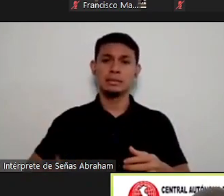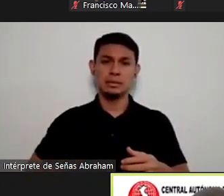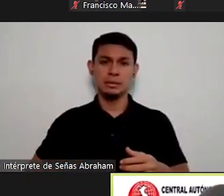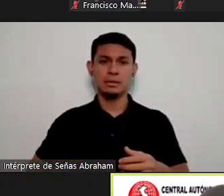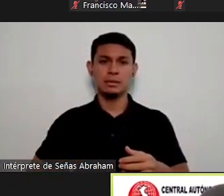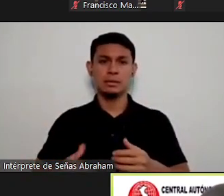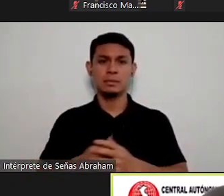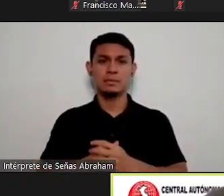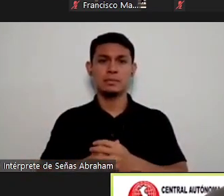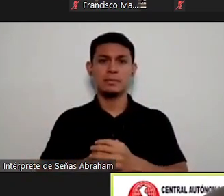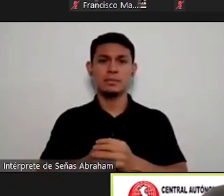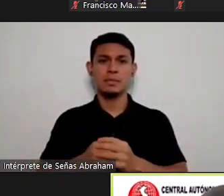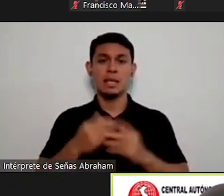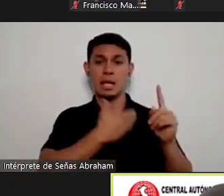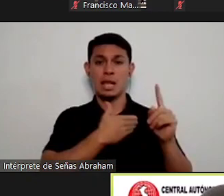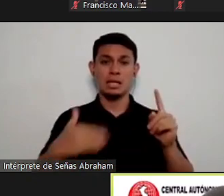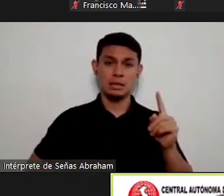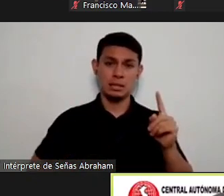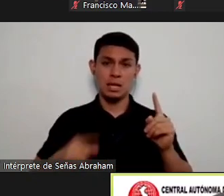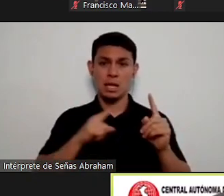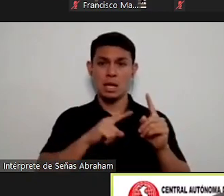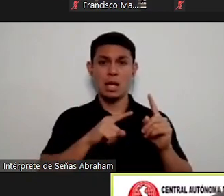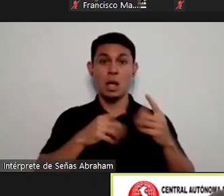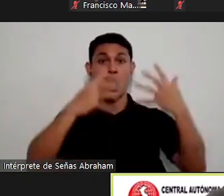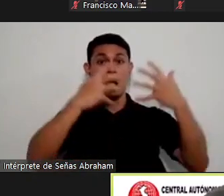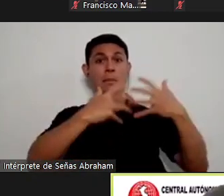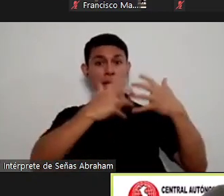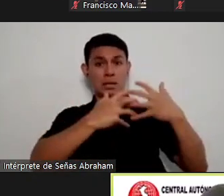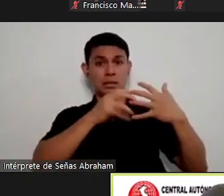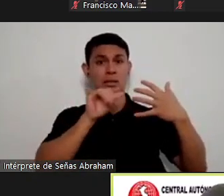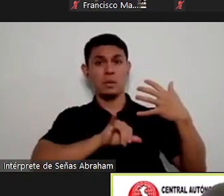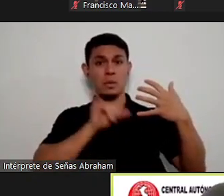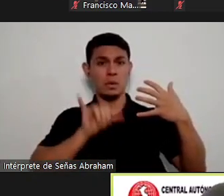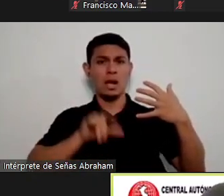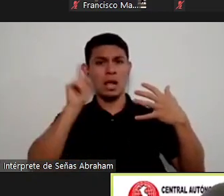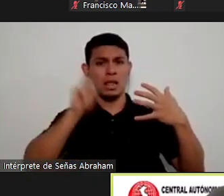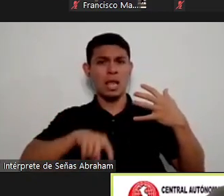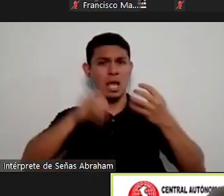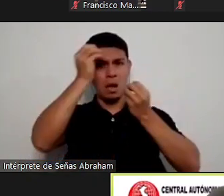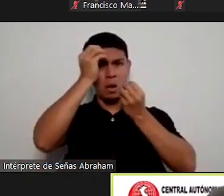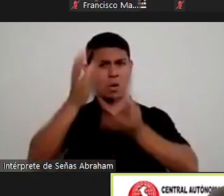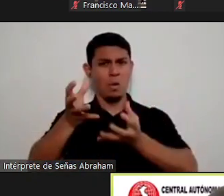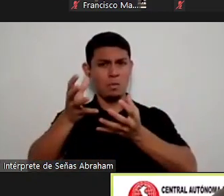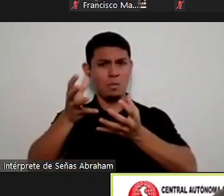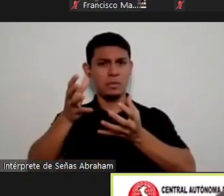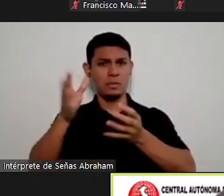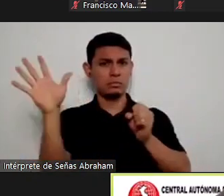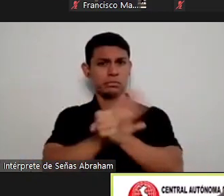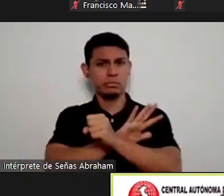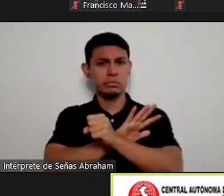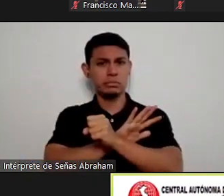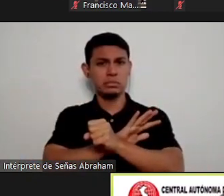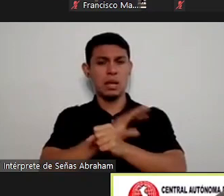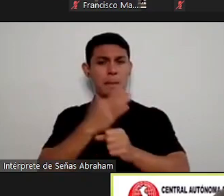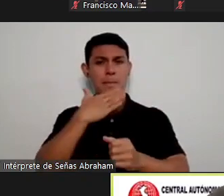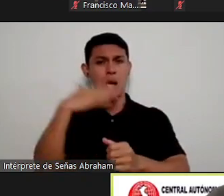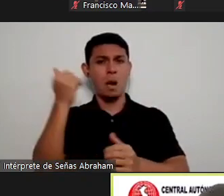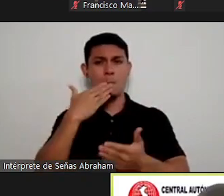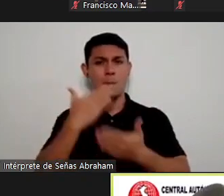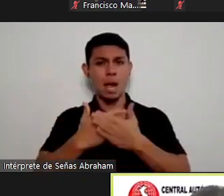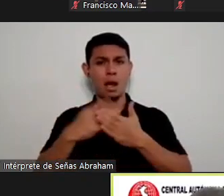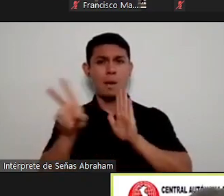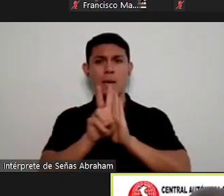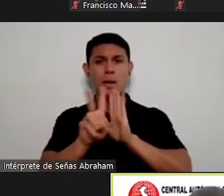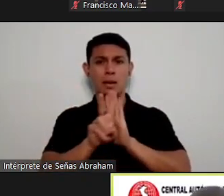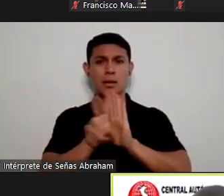the business the state and the state as a business can comply with what they are doing